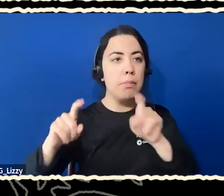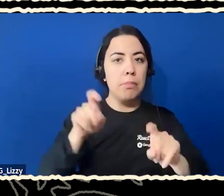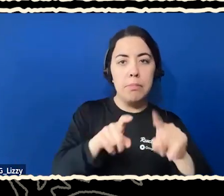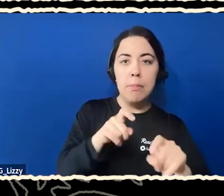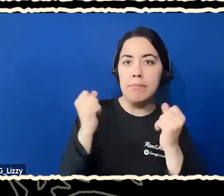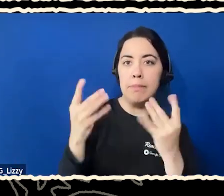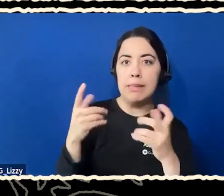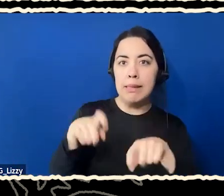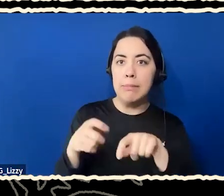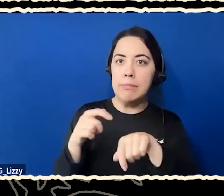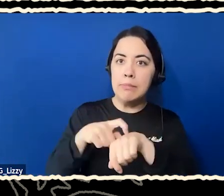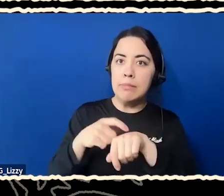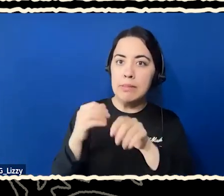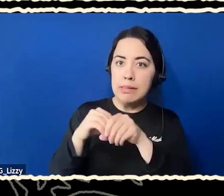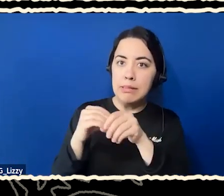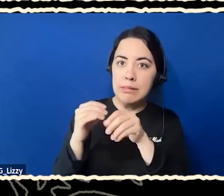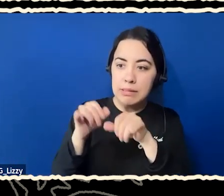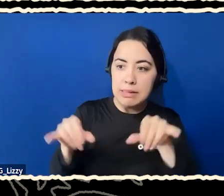OK.